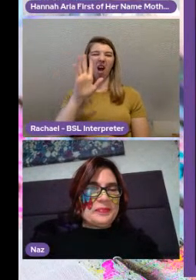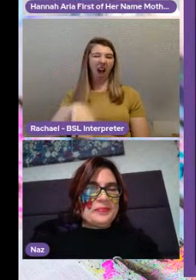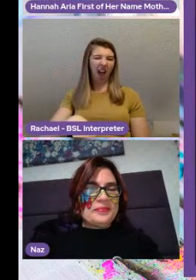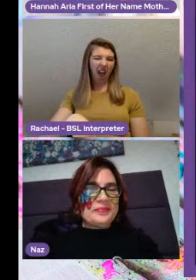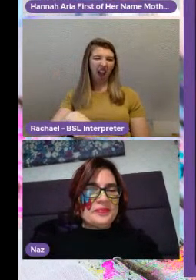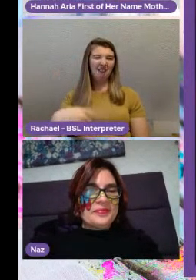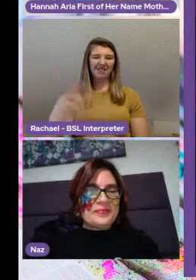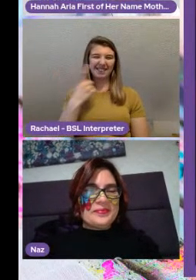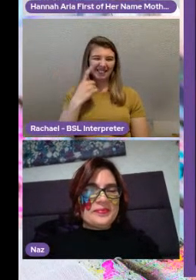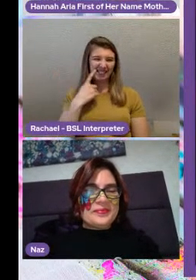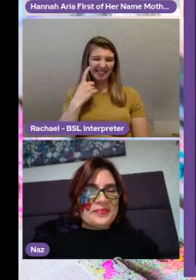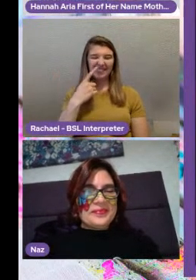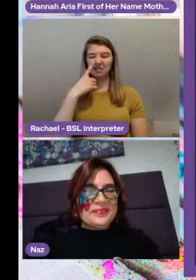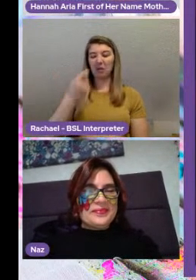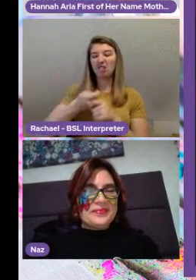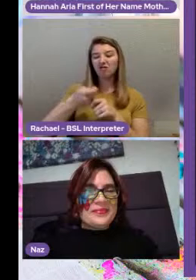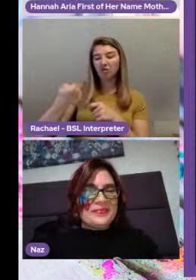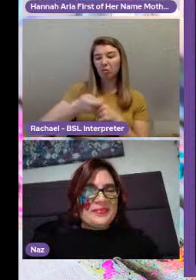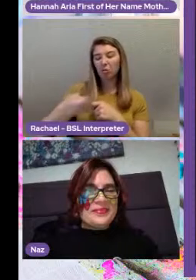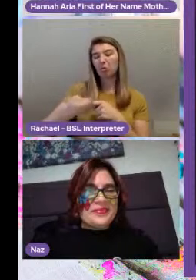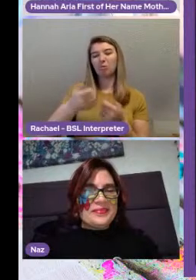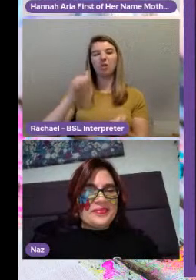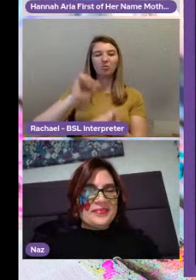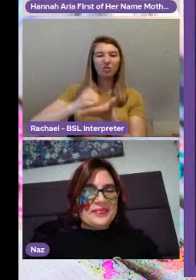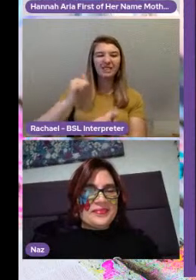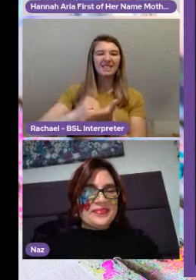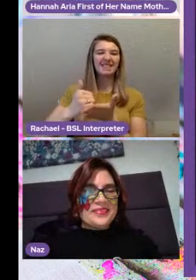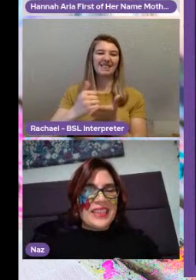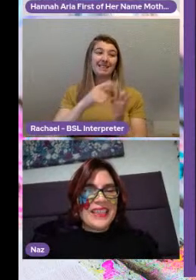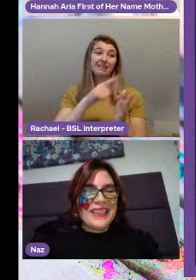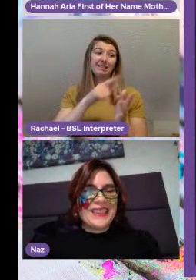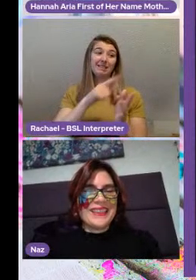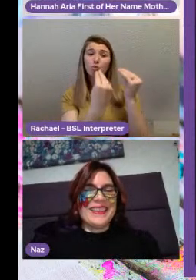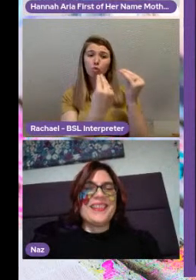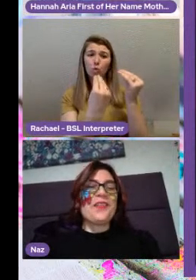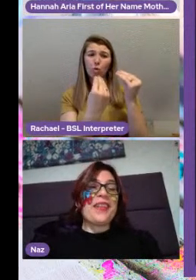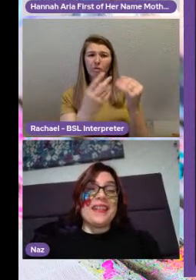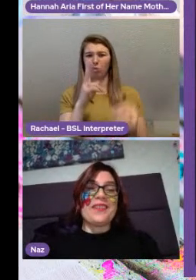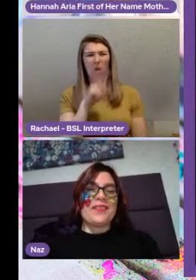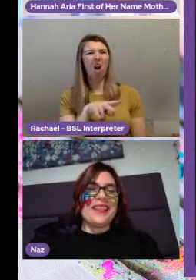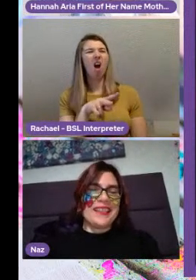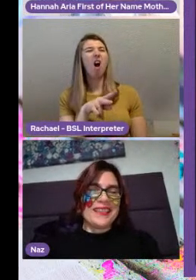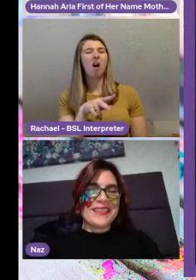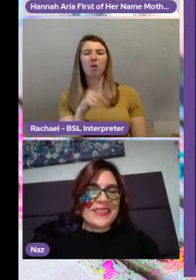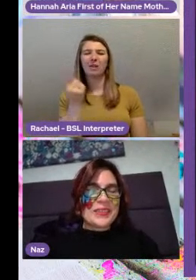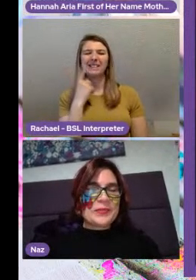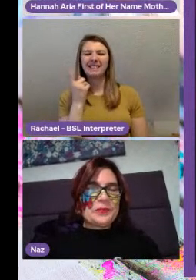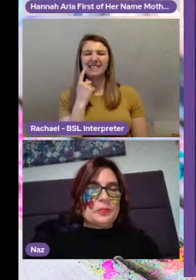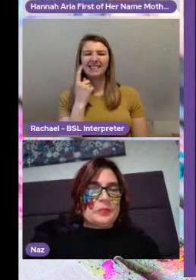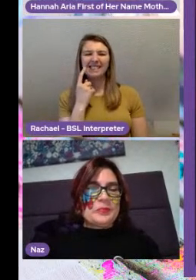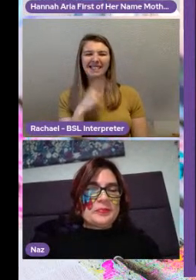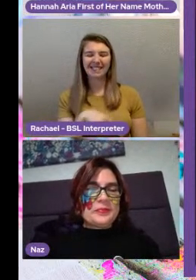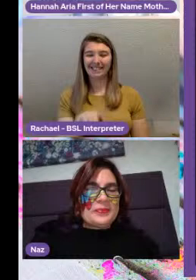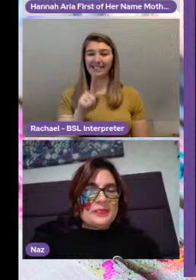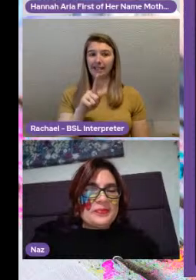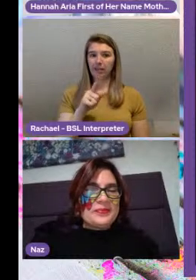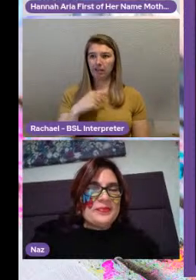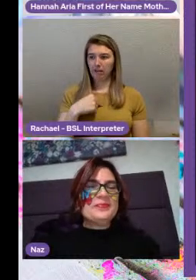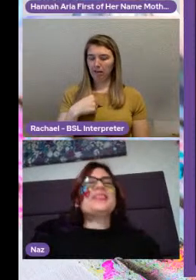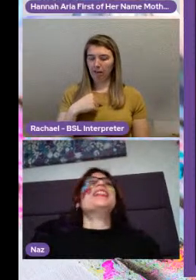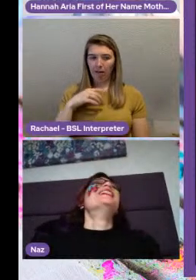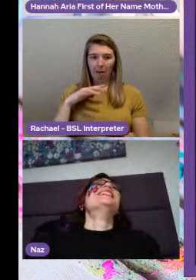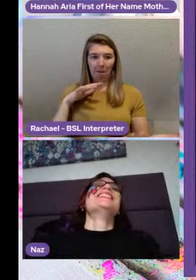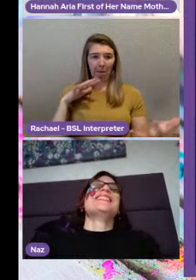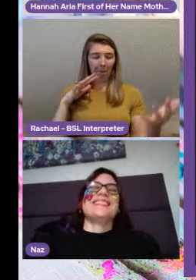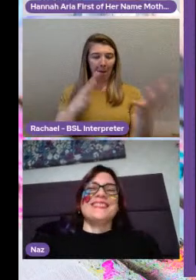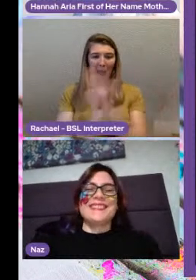and you just do your little bits. That looks, I mean, Al made it look so easy in the tutorial, didn't he? Oh yeah. I made such a mess.